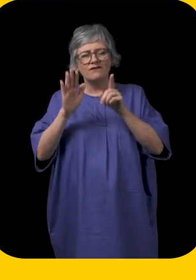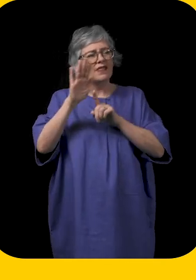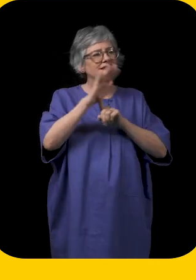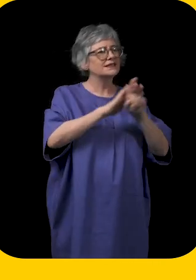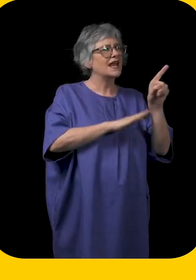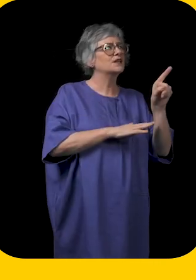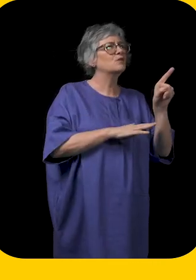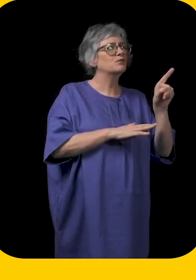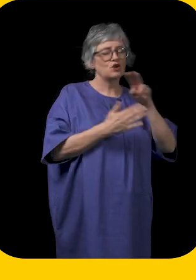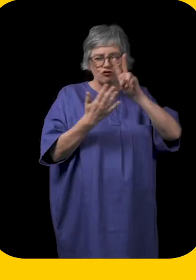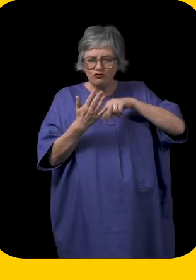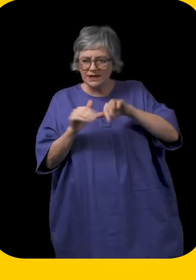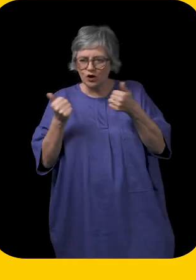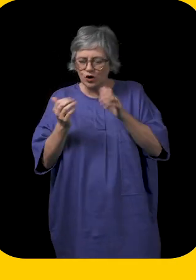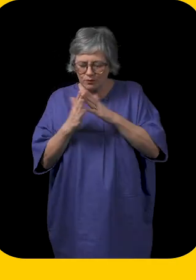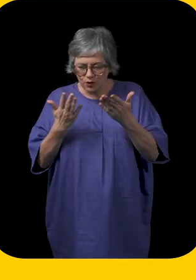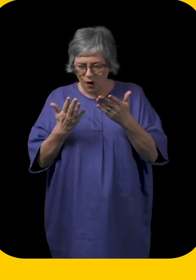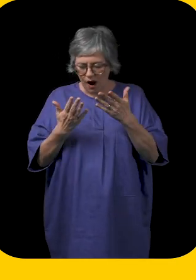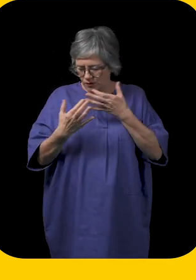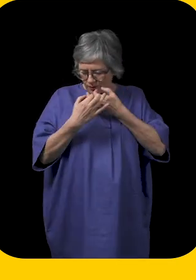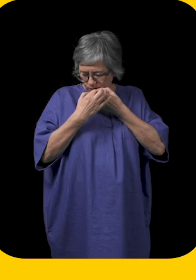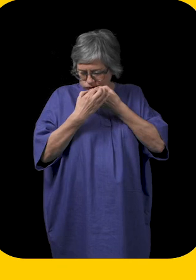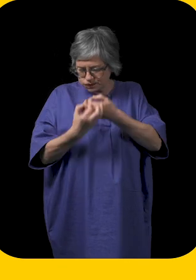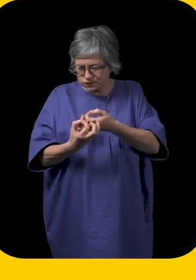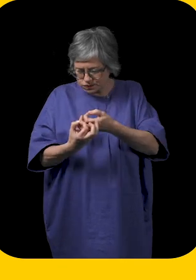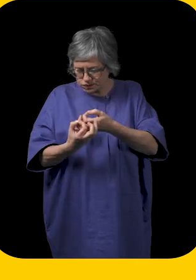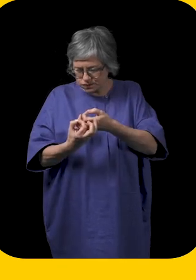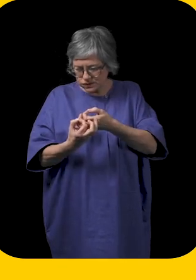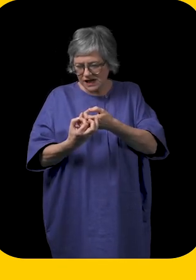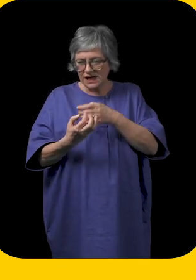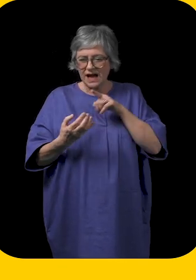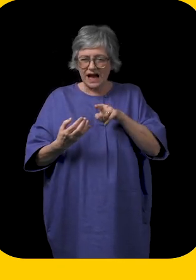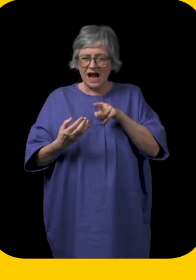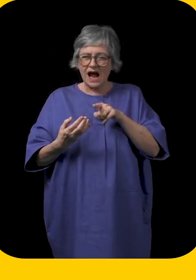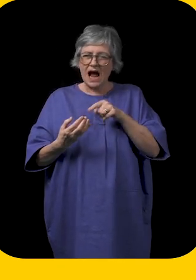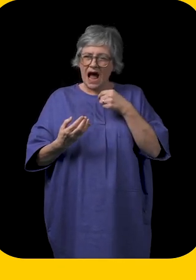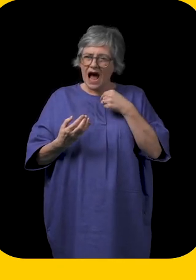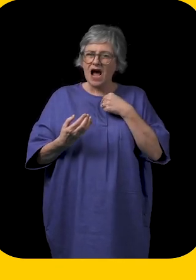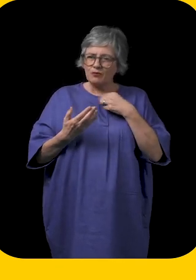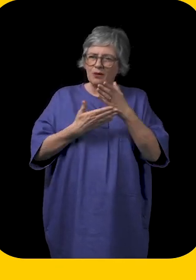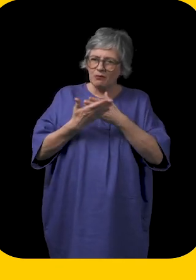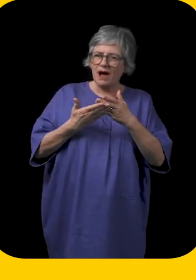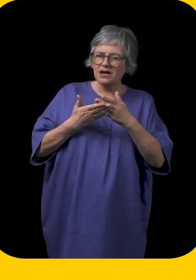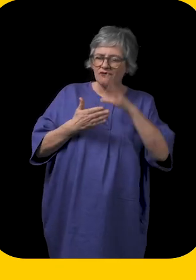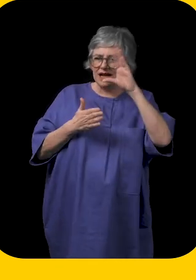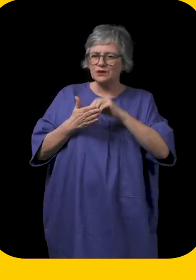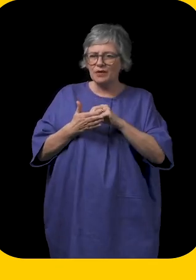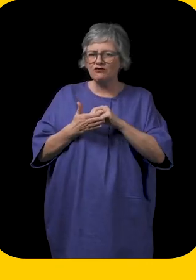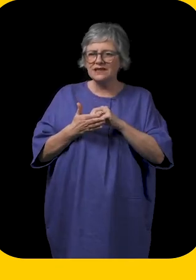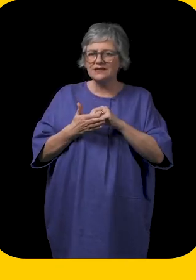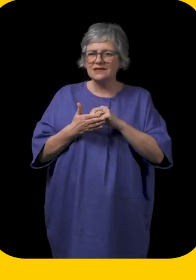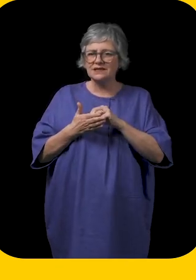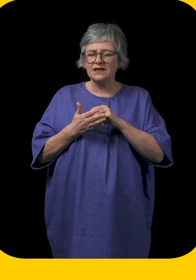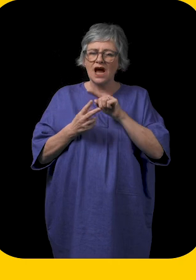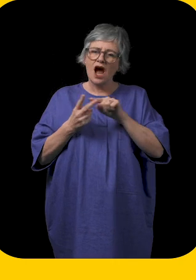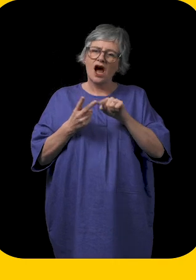peace and for me, but also that like wonderful escapism of when you're like reading a really good book and you're just totally in it and you're totally there. And this year I've really